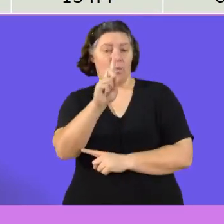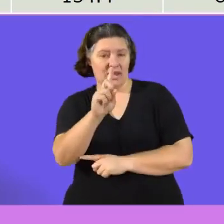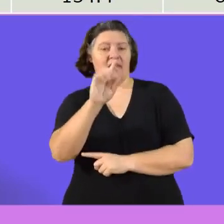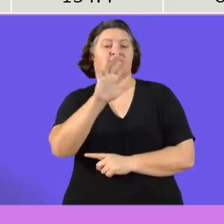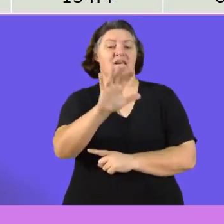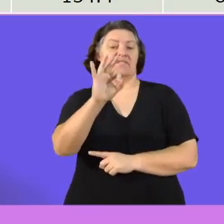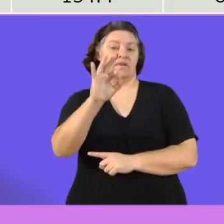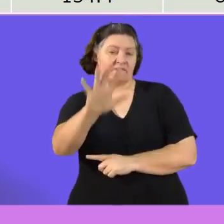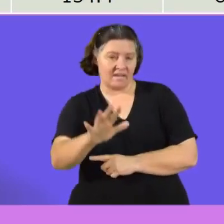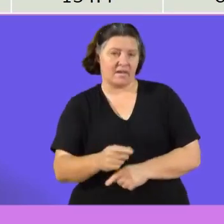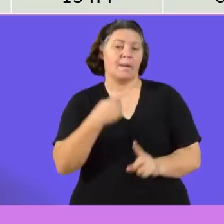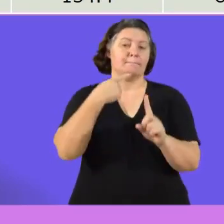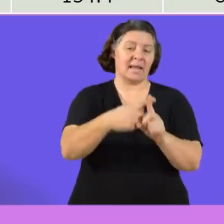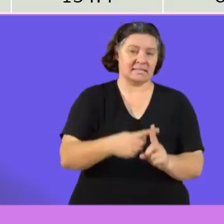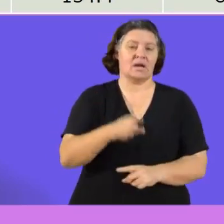49,112 plus